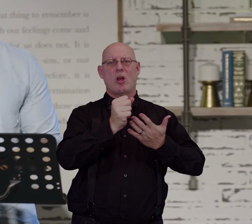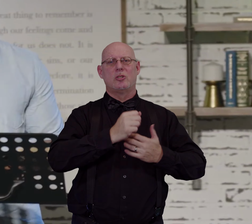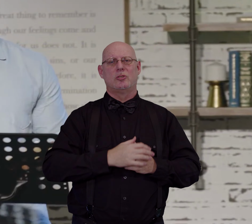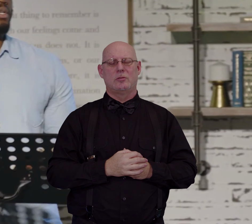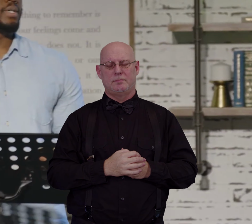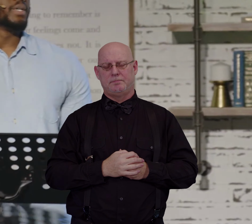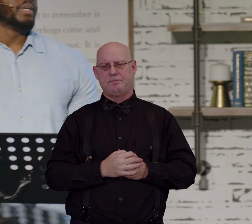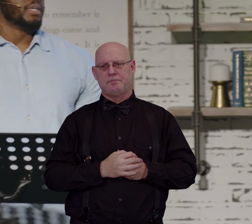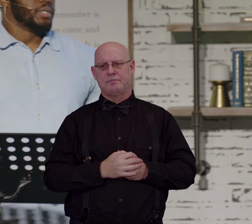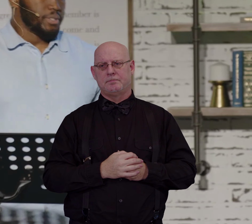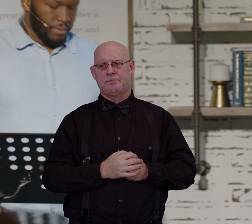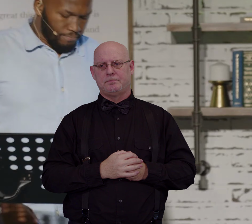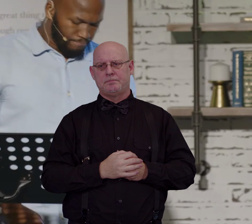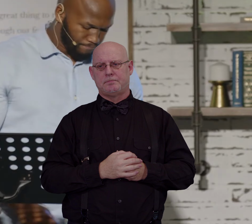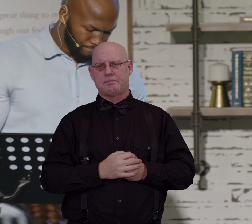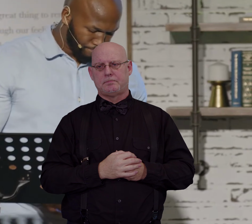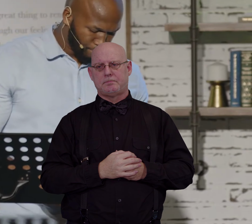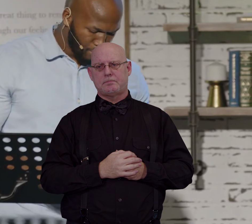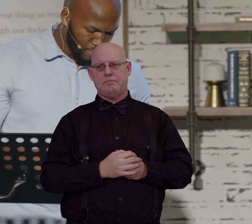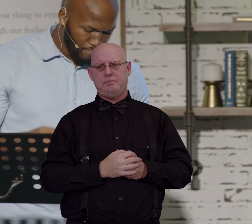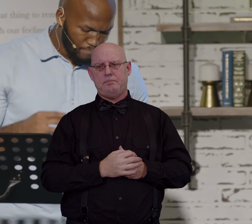destruction.